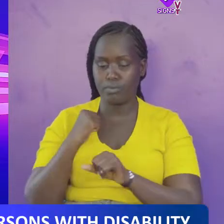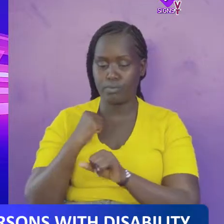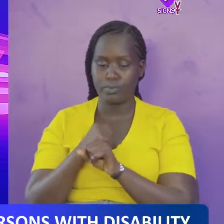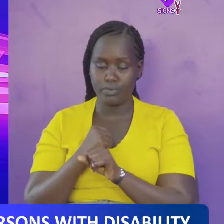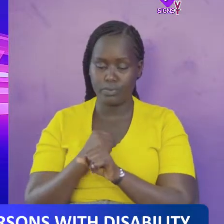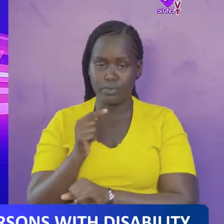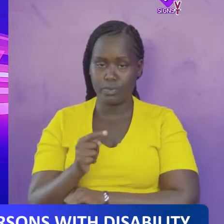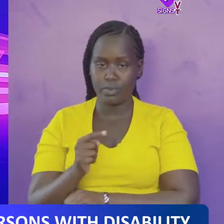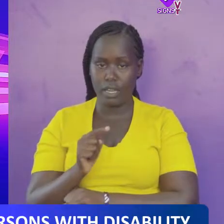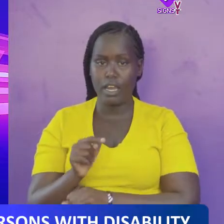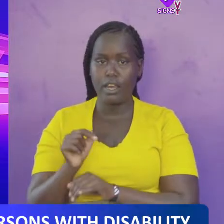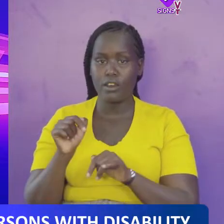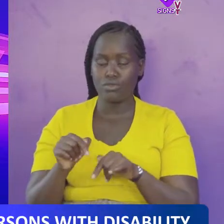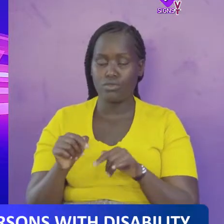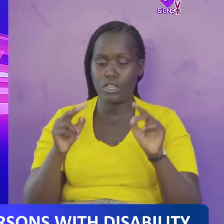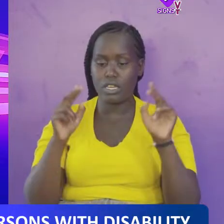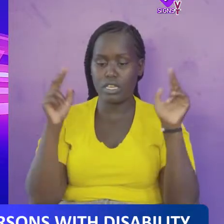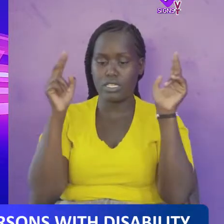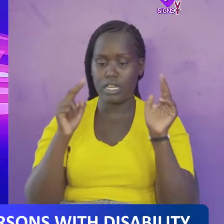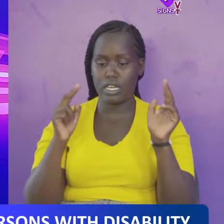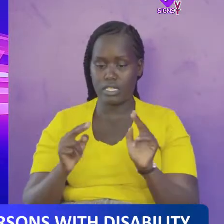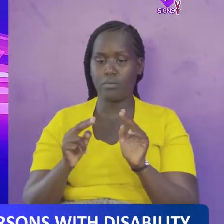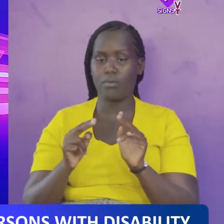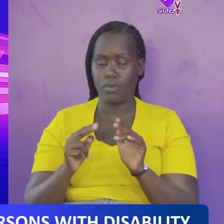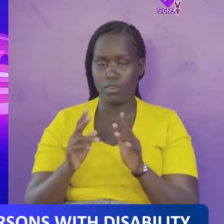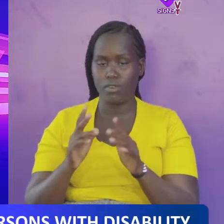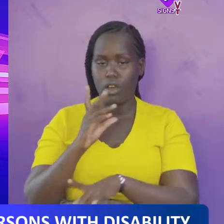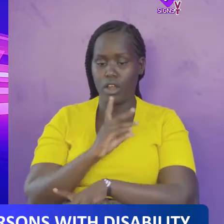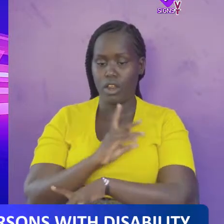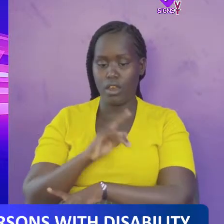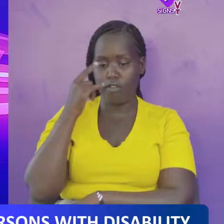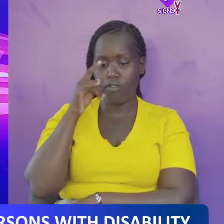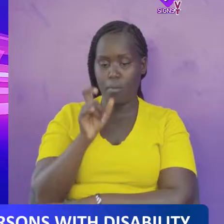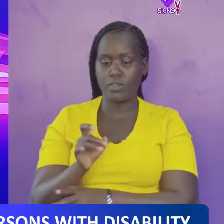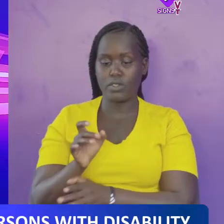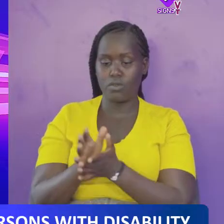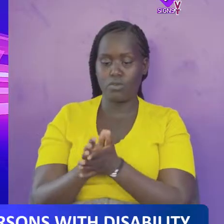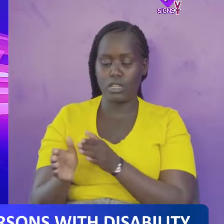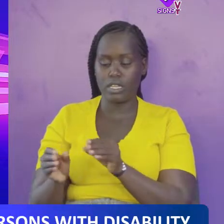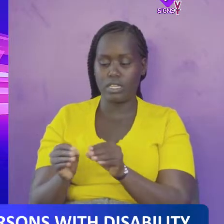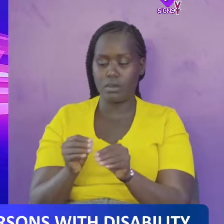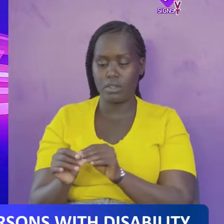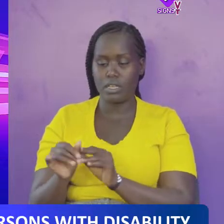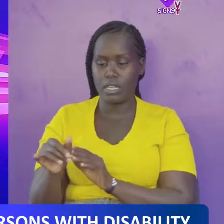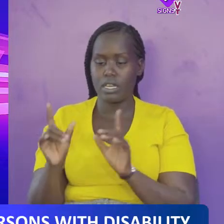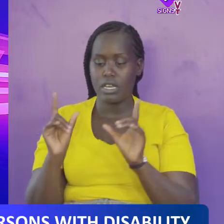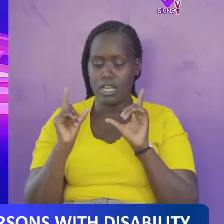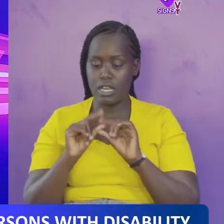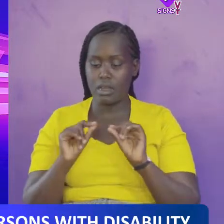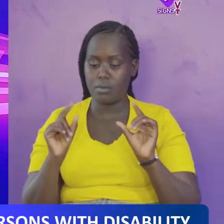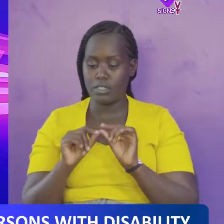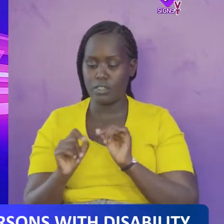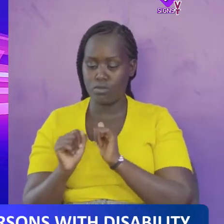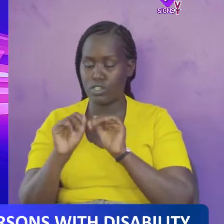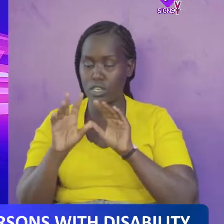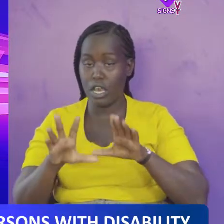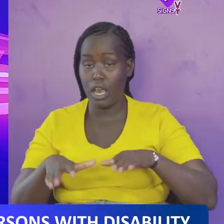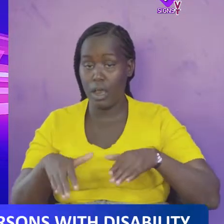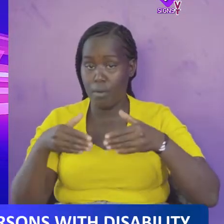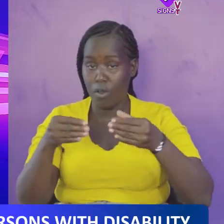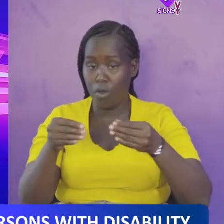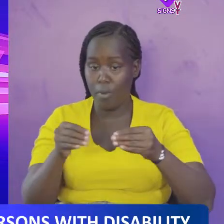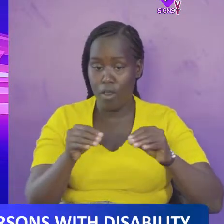because today is the International Day of Persons with Disabilities. And that is a heartfelt message that she has given you. Let's move